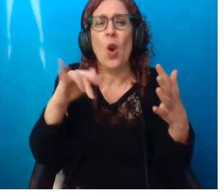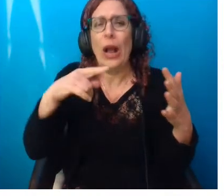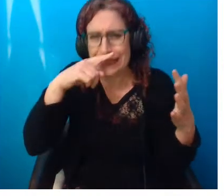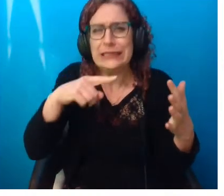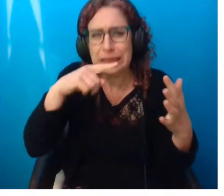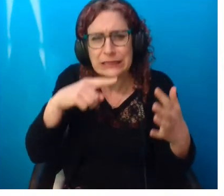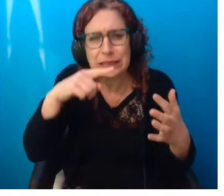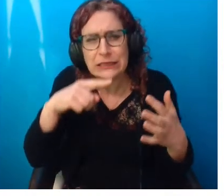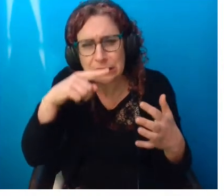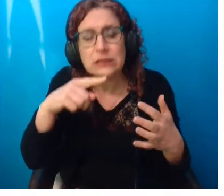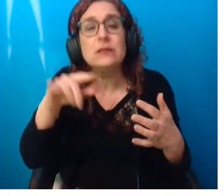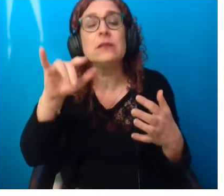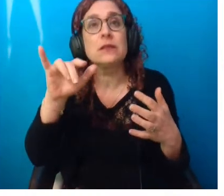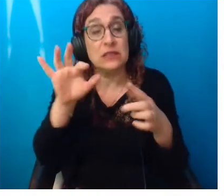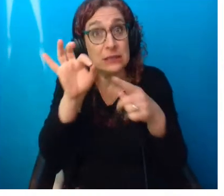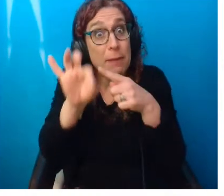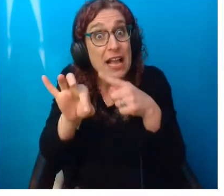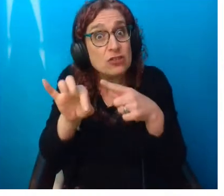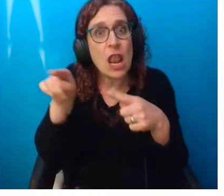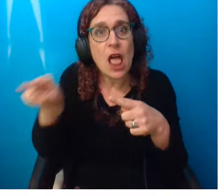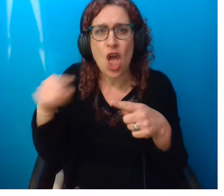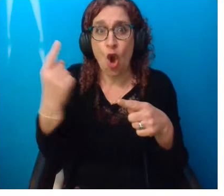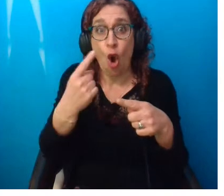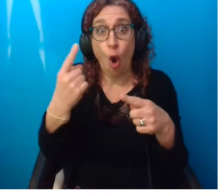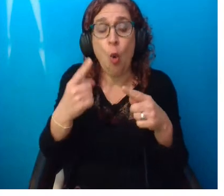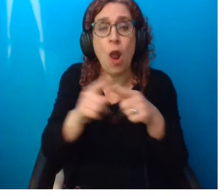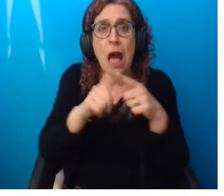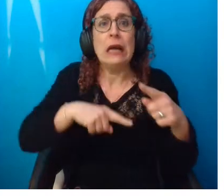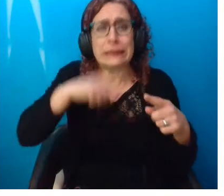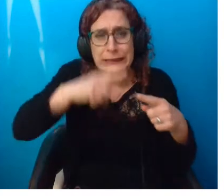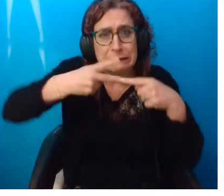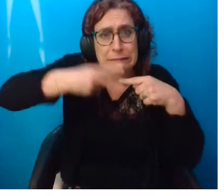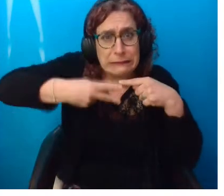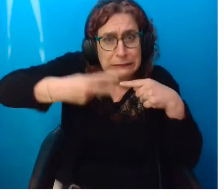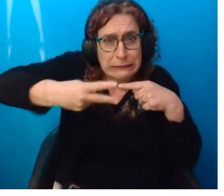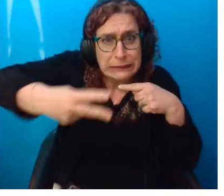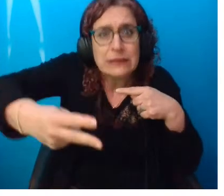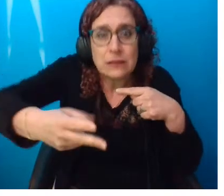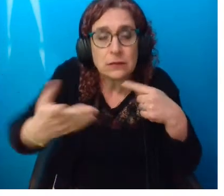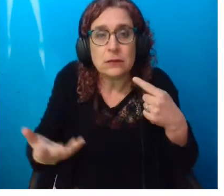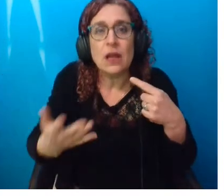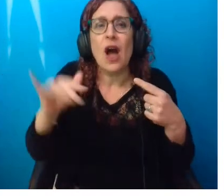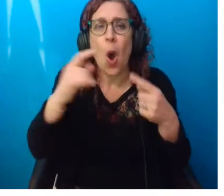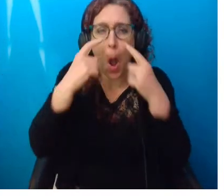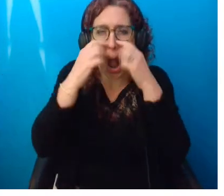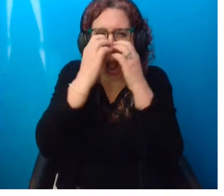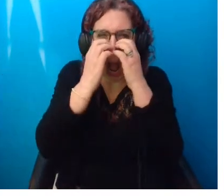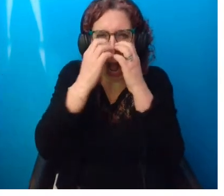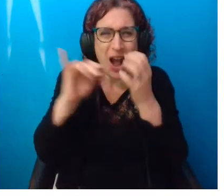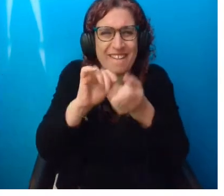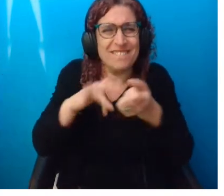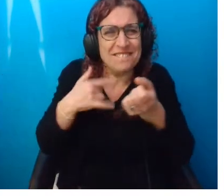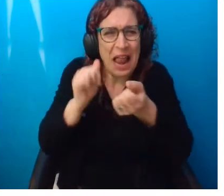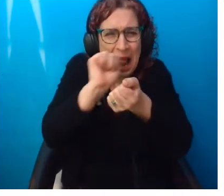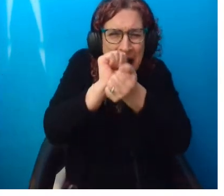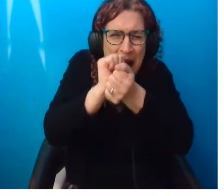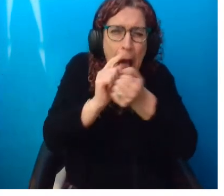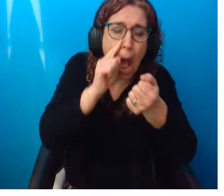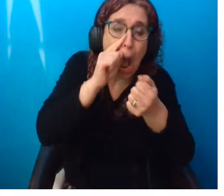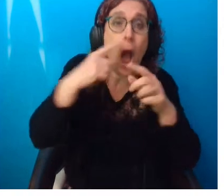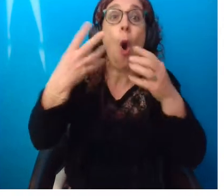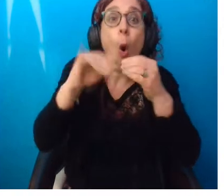sneezing, especially if people have bouts of sneezing, nasal obstruction, nasal itchiness, and a